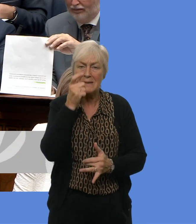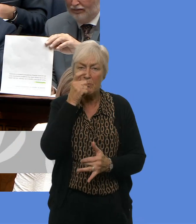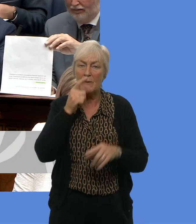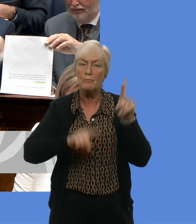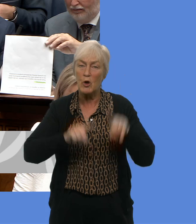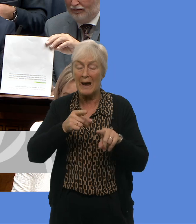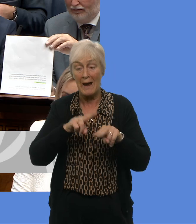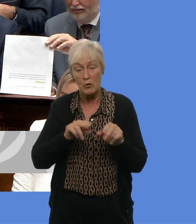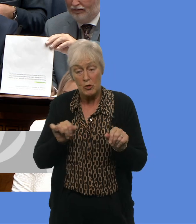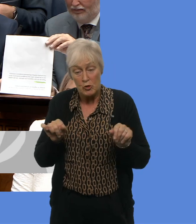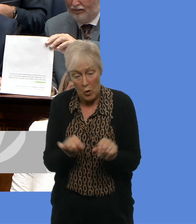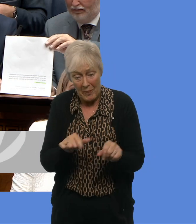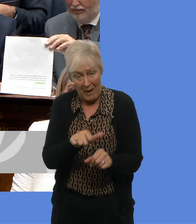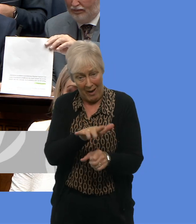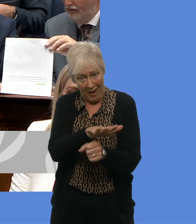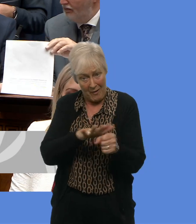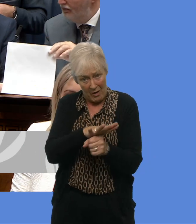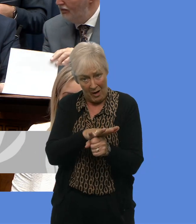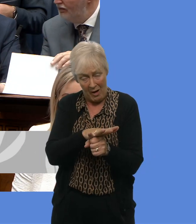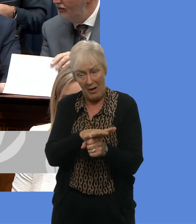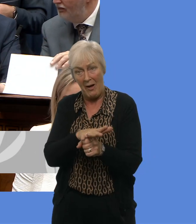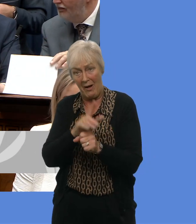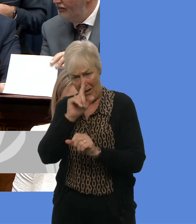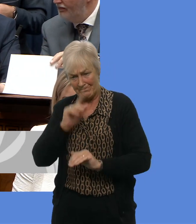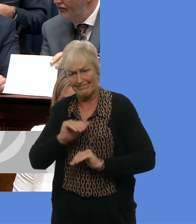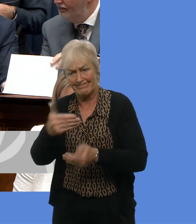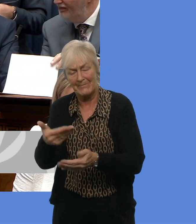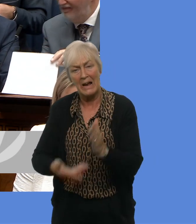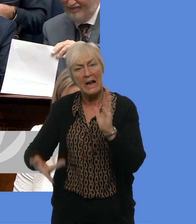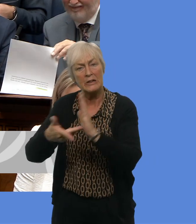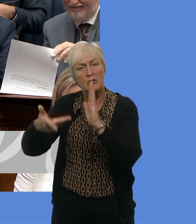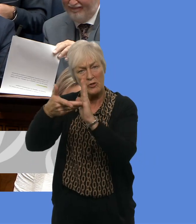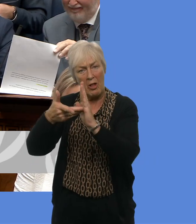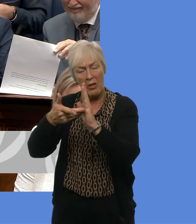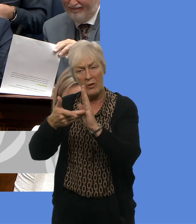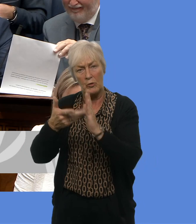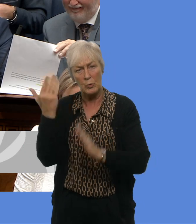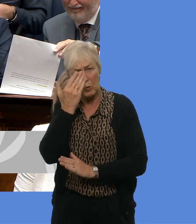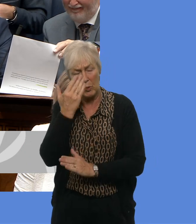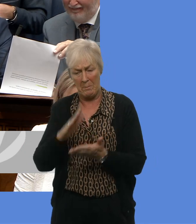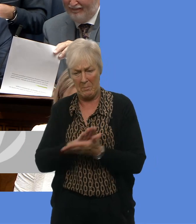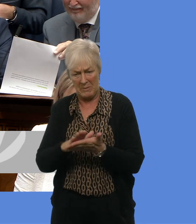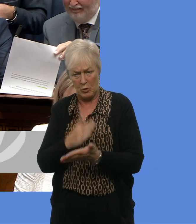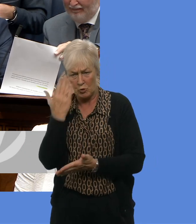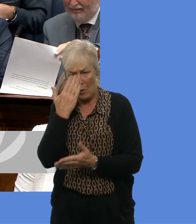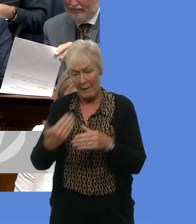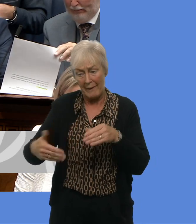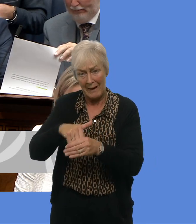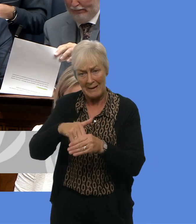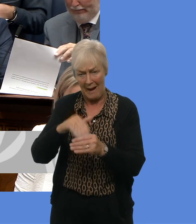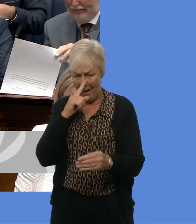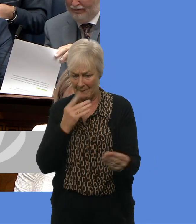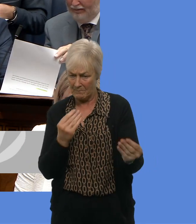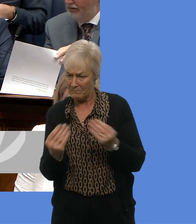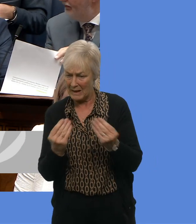a shortfall of provision in that sector and that area, additional places will be allocated. This ensures the school admission system can flex